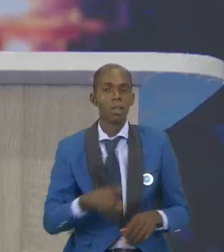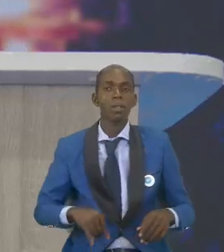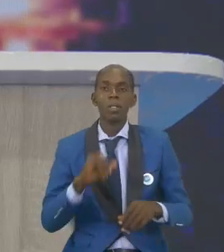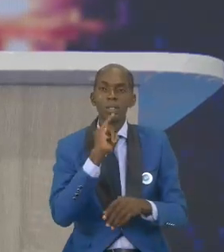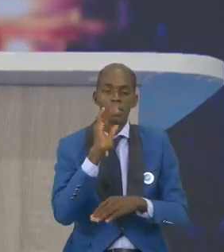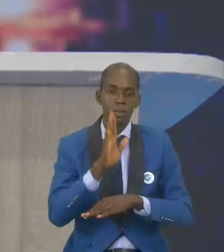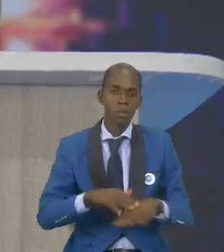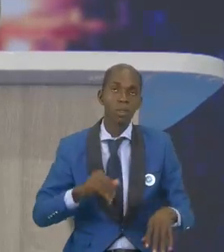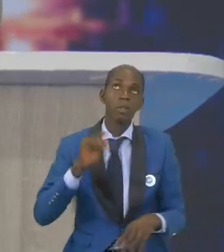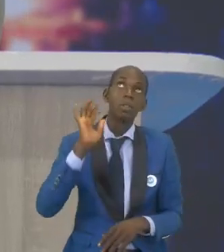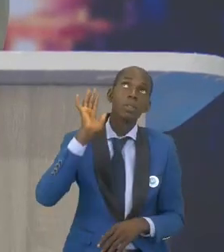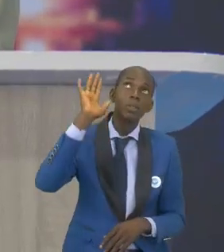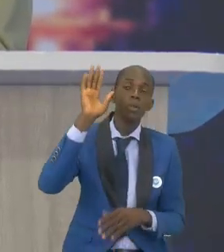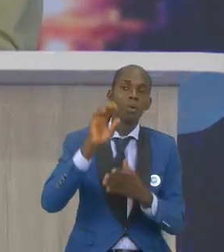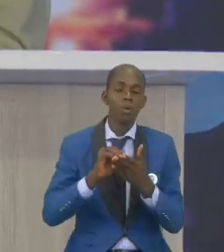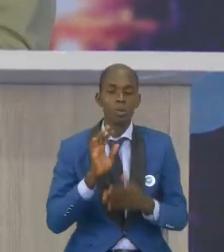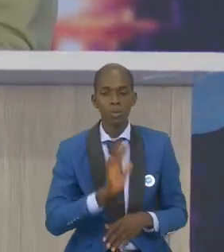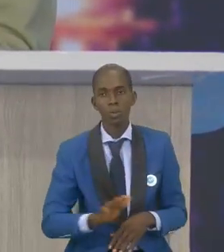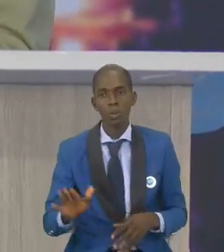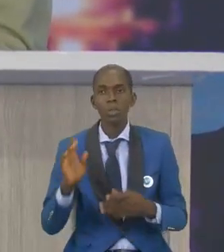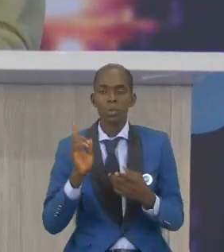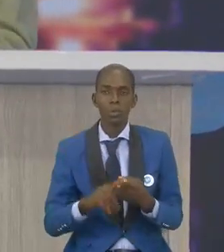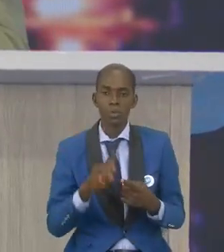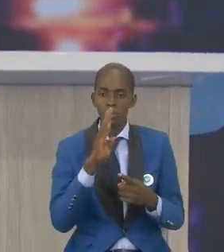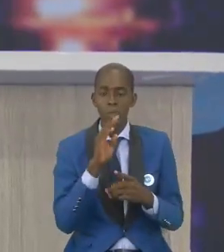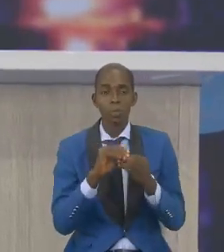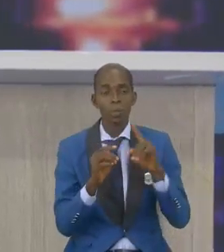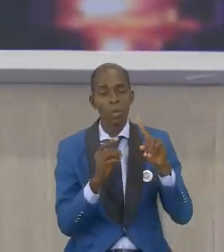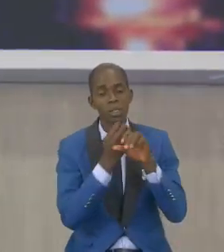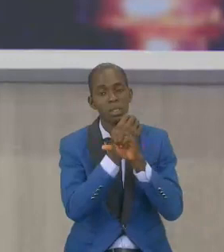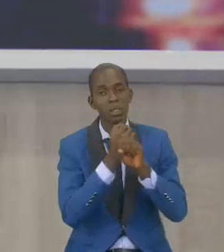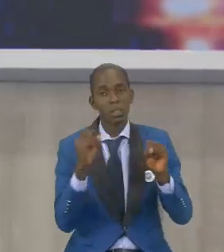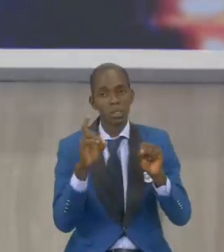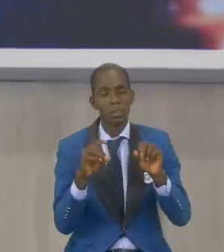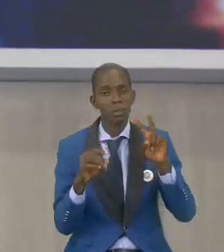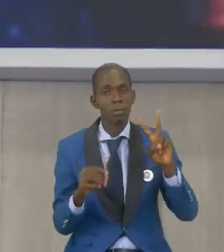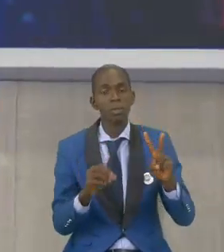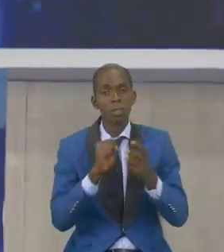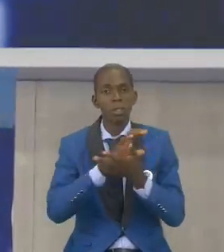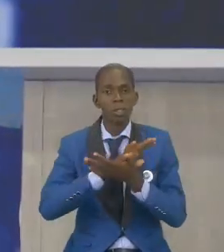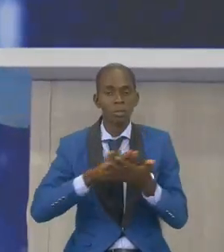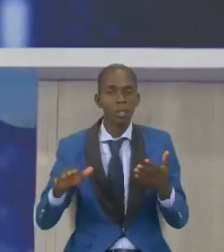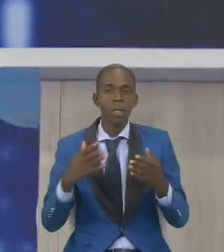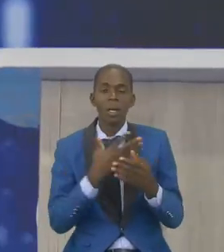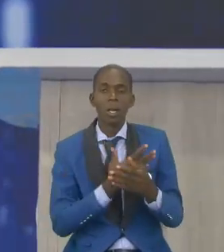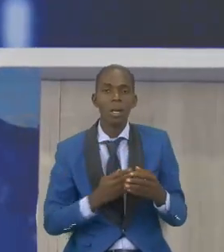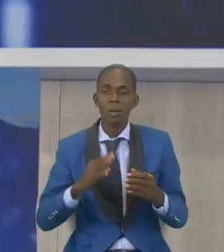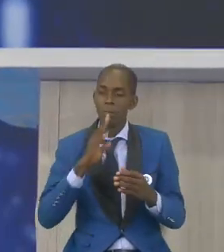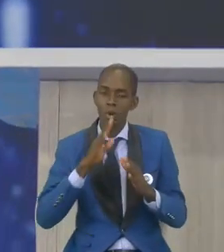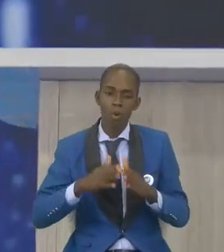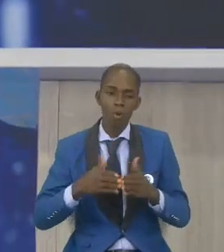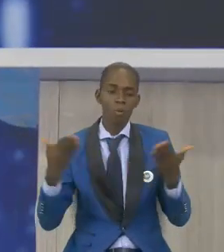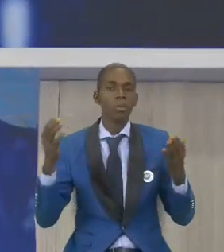his children to. Saved, sanctified, transparent in holiness.